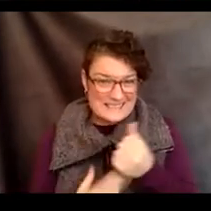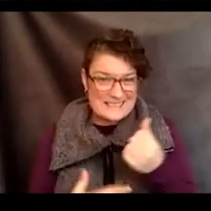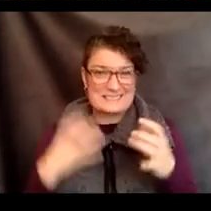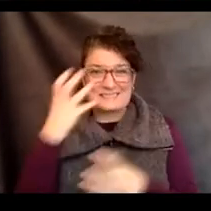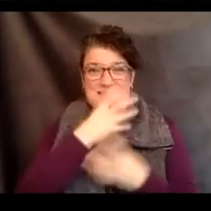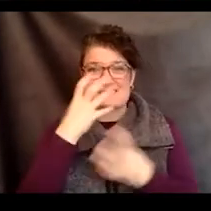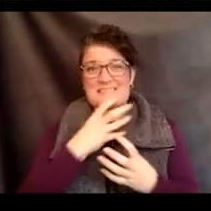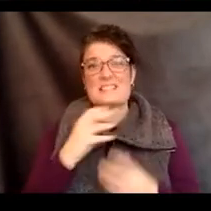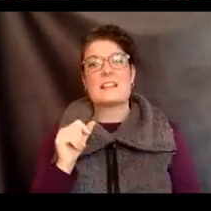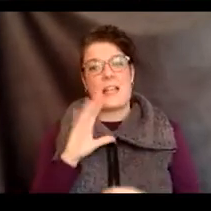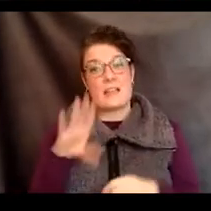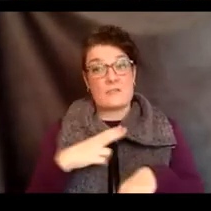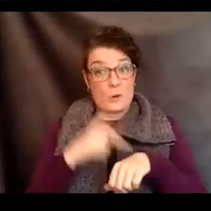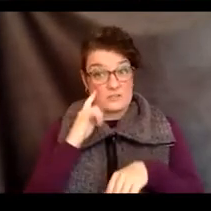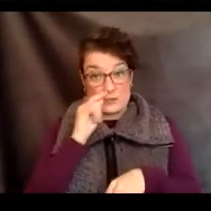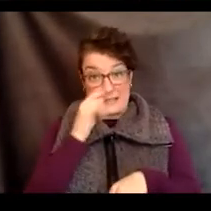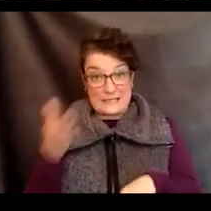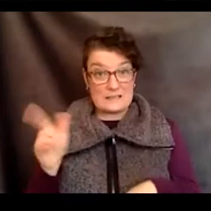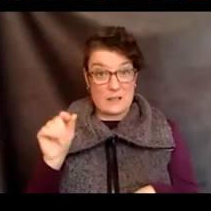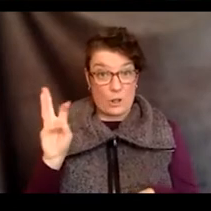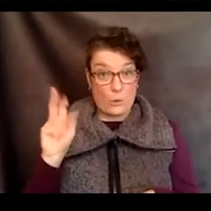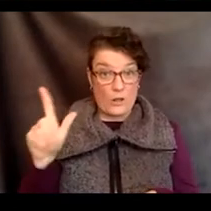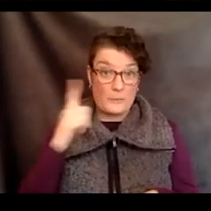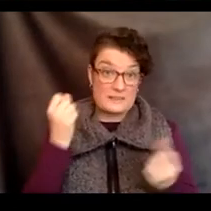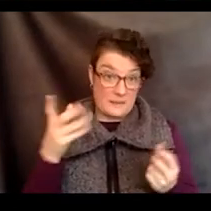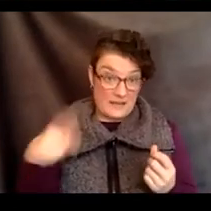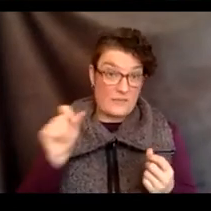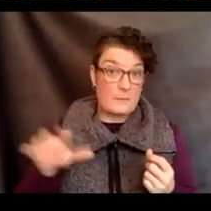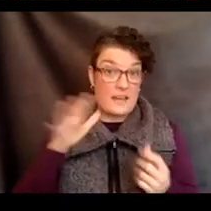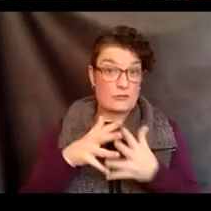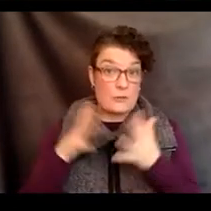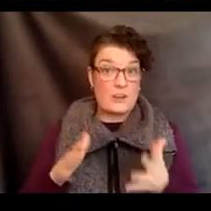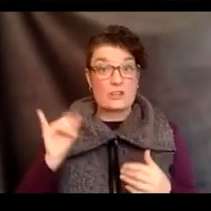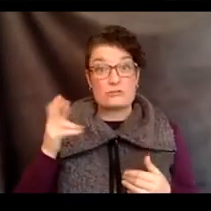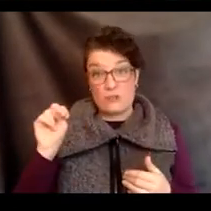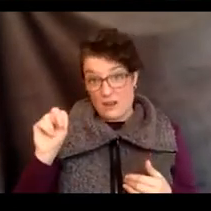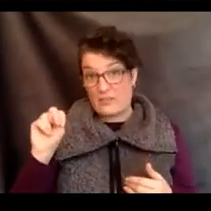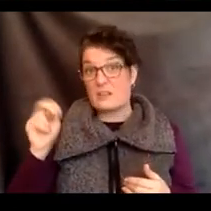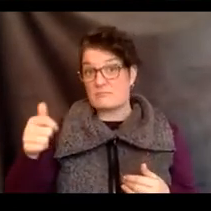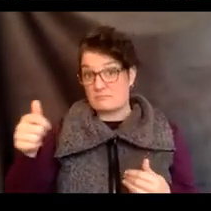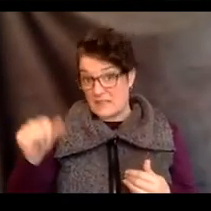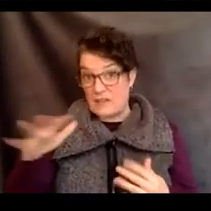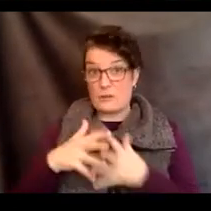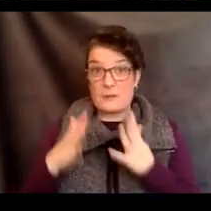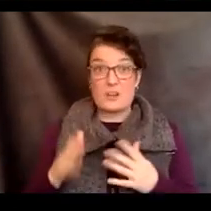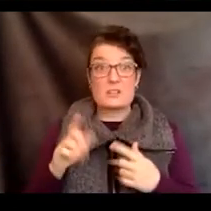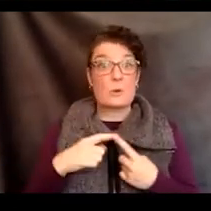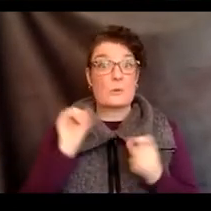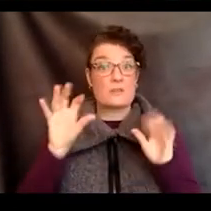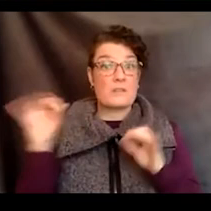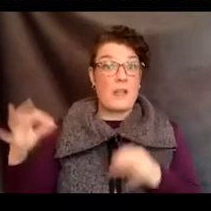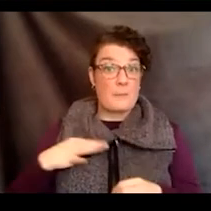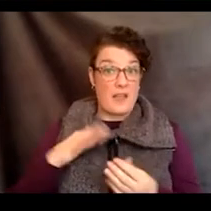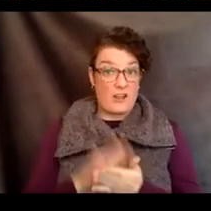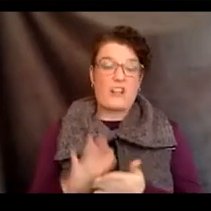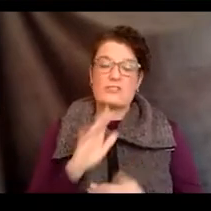And of course for the kids at Lowell, because many of them are Asian American, Jonathan Chu is Asian American, and when they're applying to colleges, they really